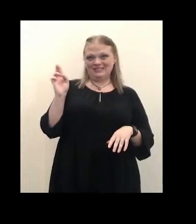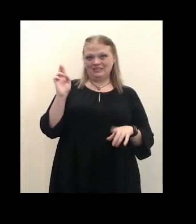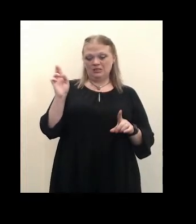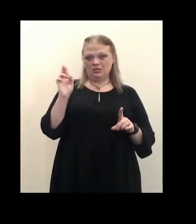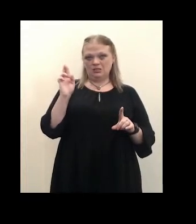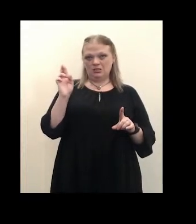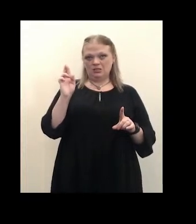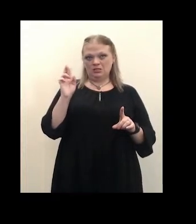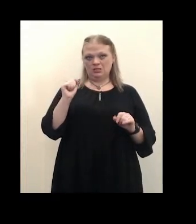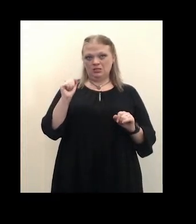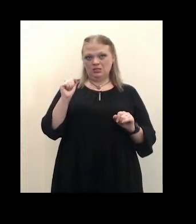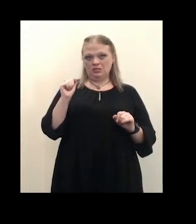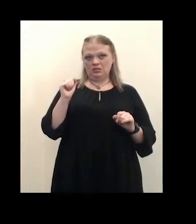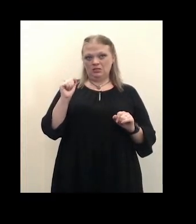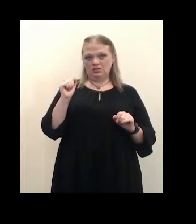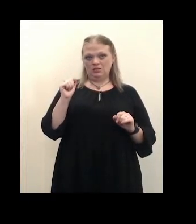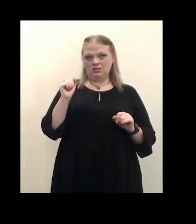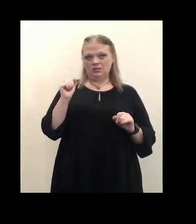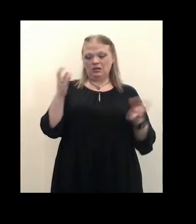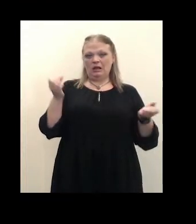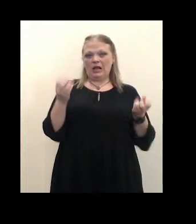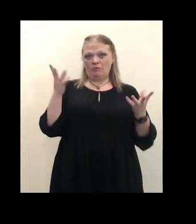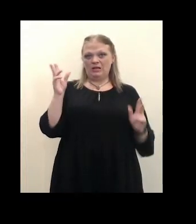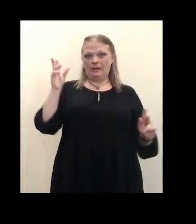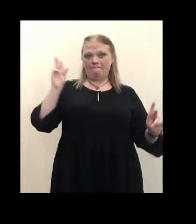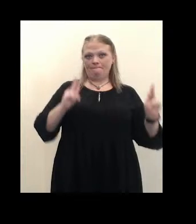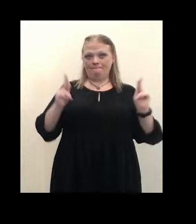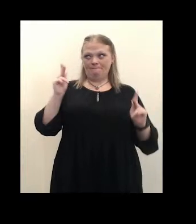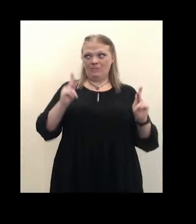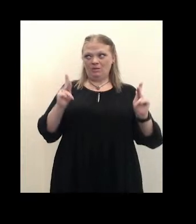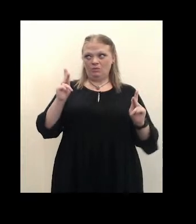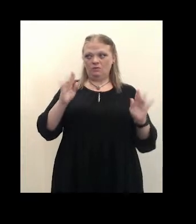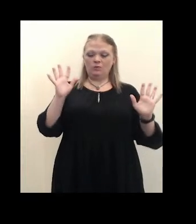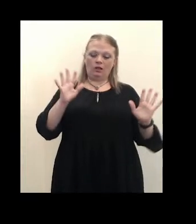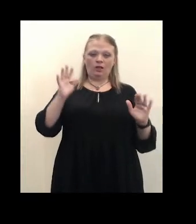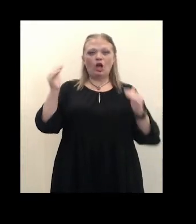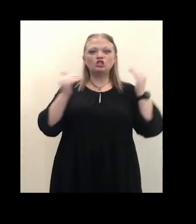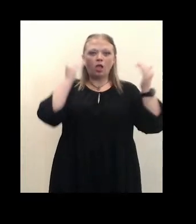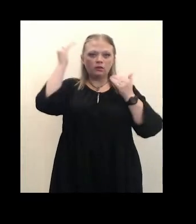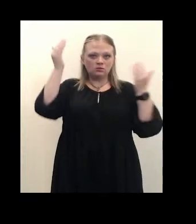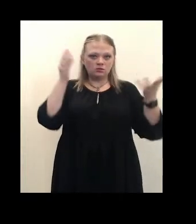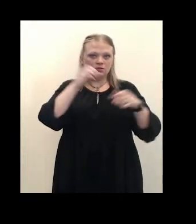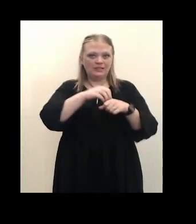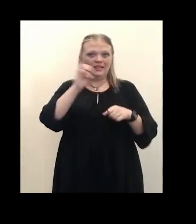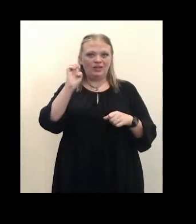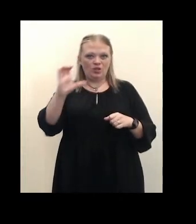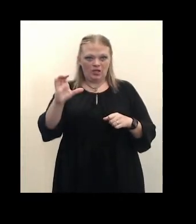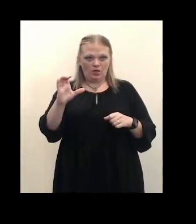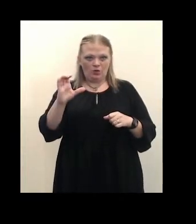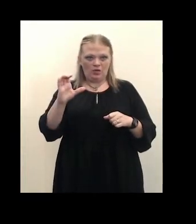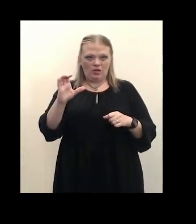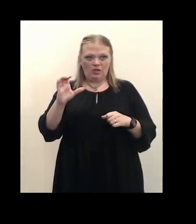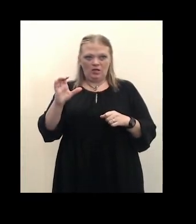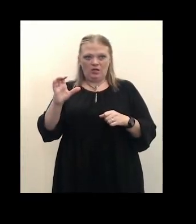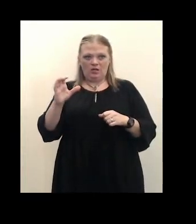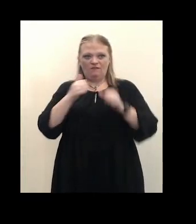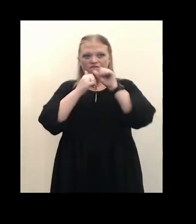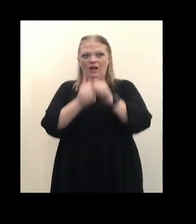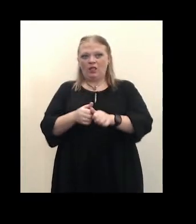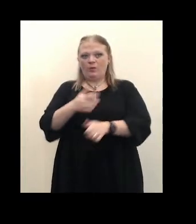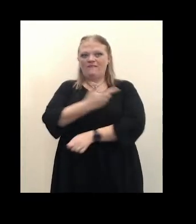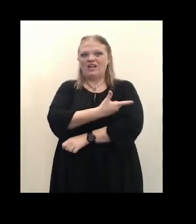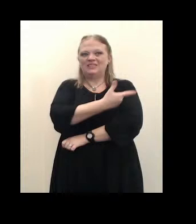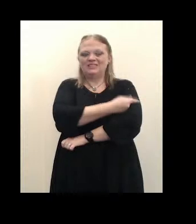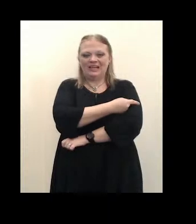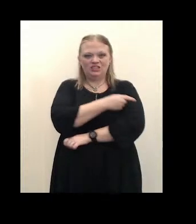number of people in Erie County, a number of adults in Erie County who, by vaccine status. So the people